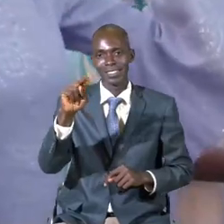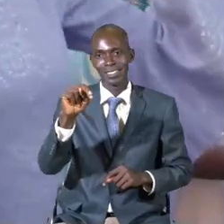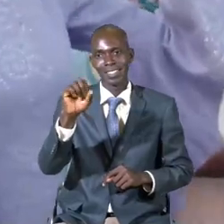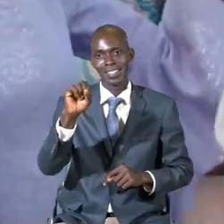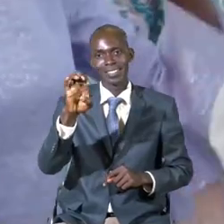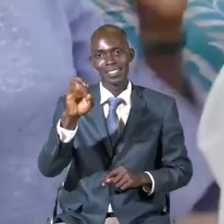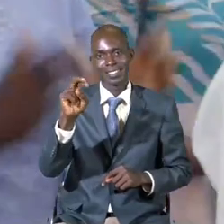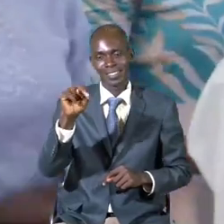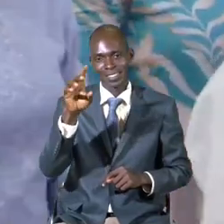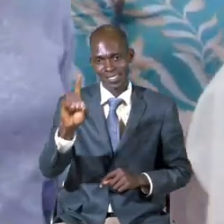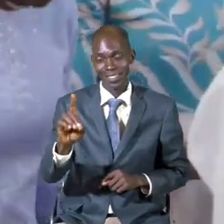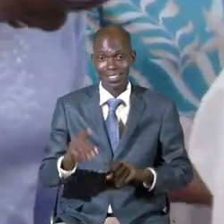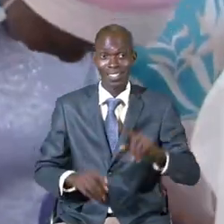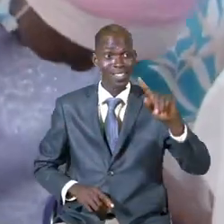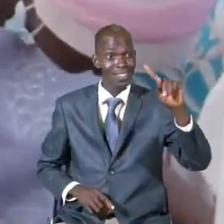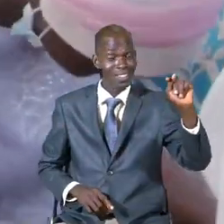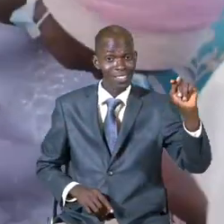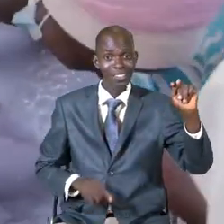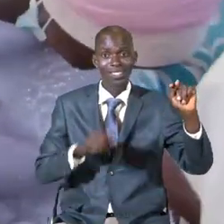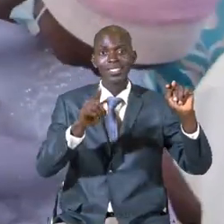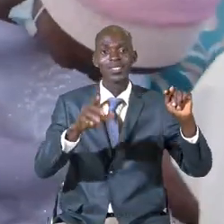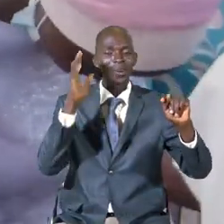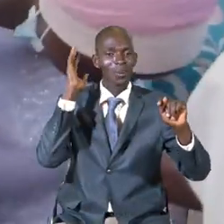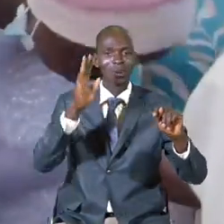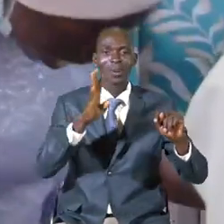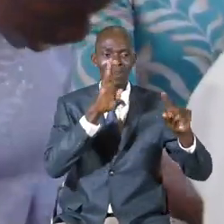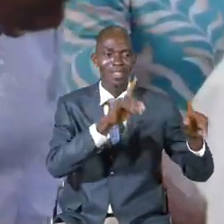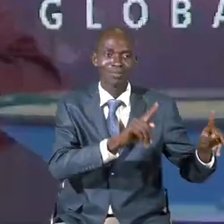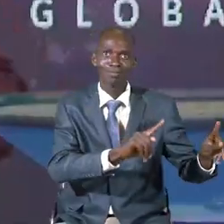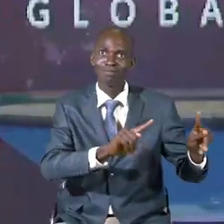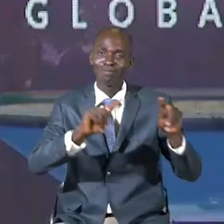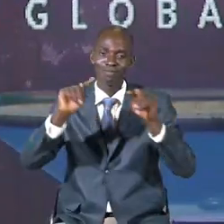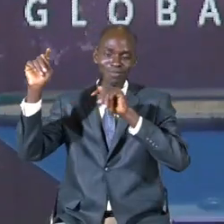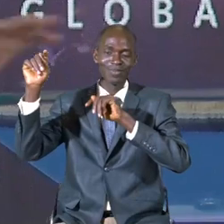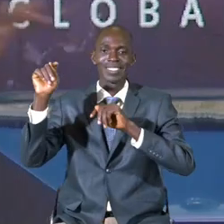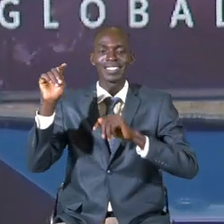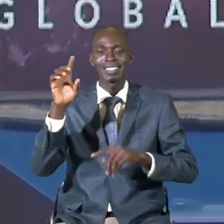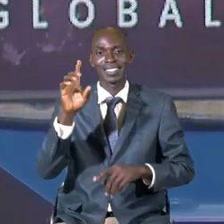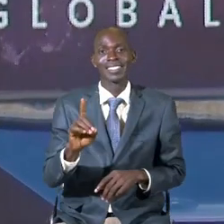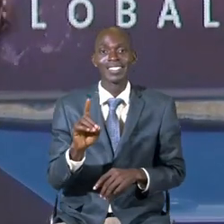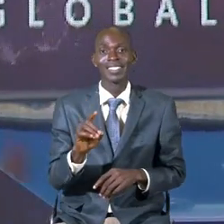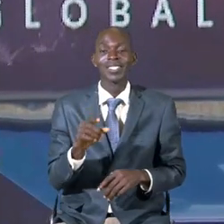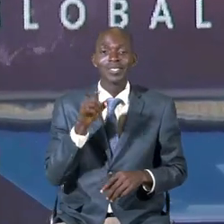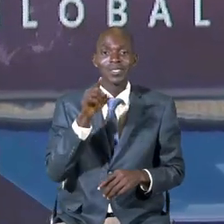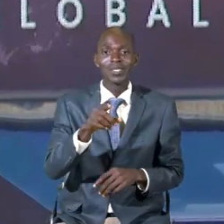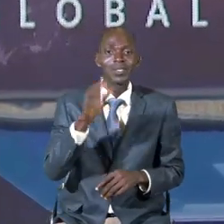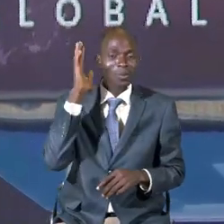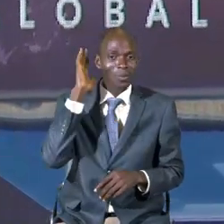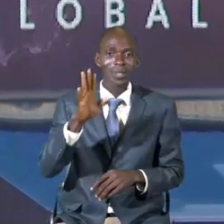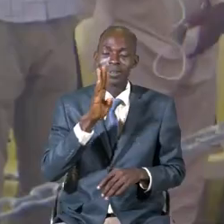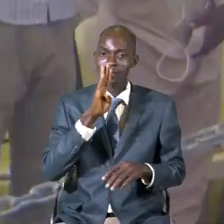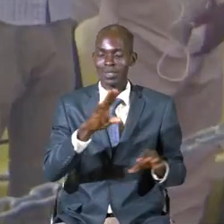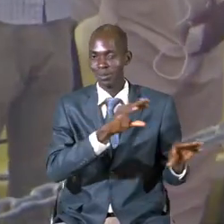that she will be transported that she will be translated